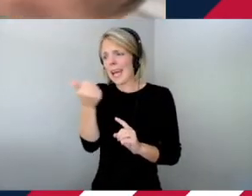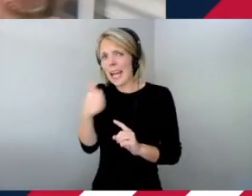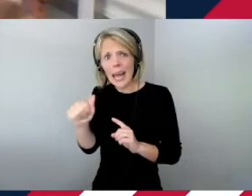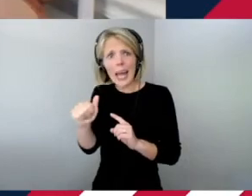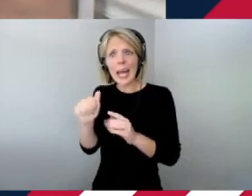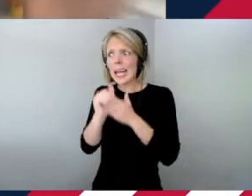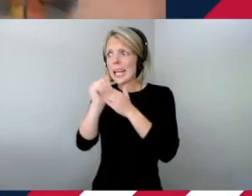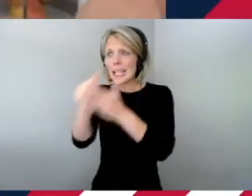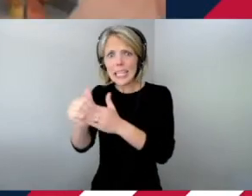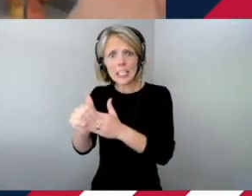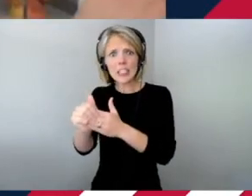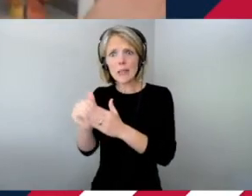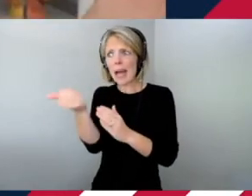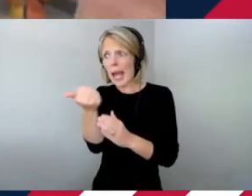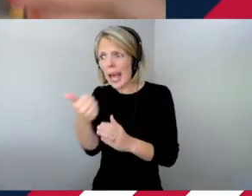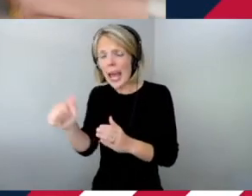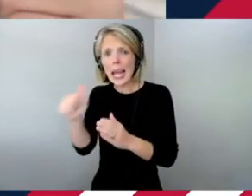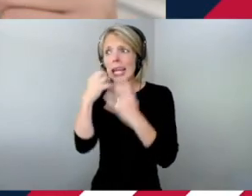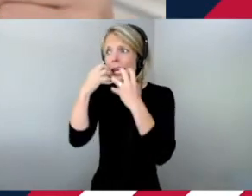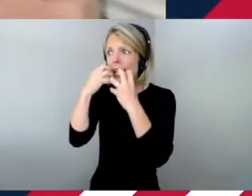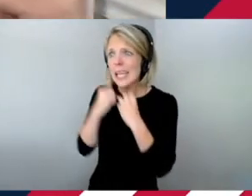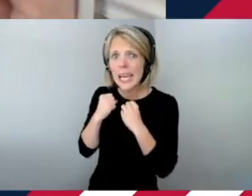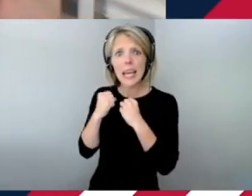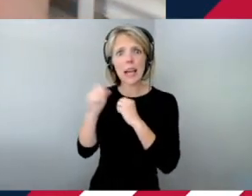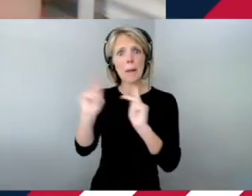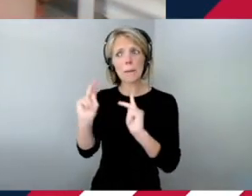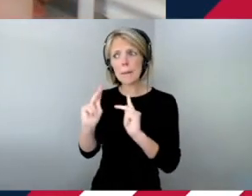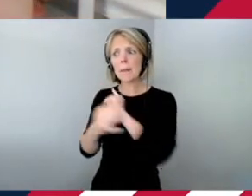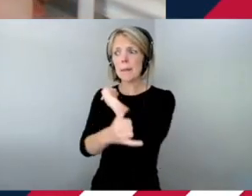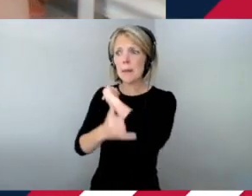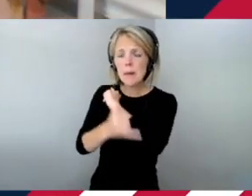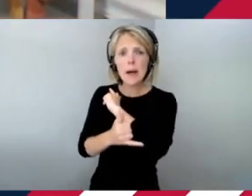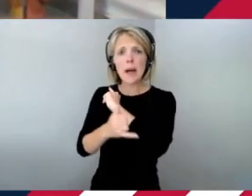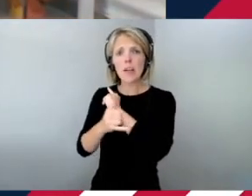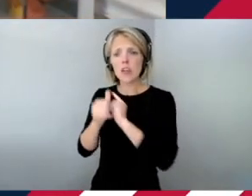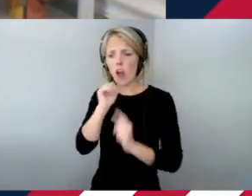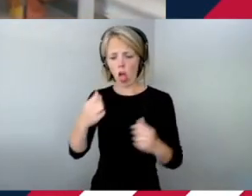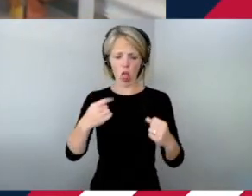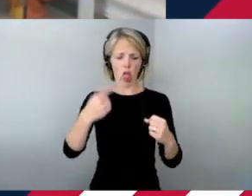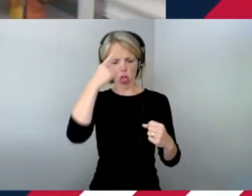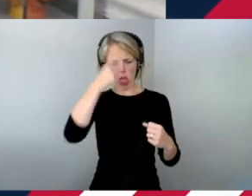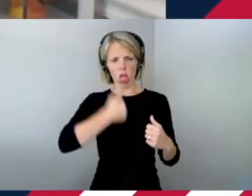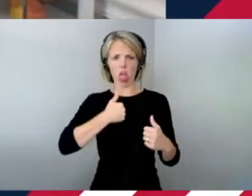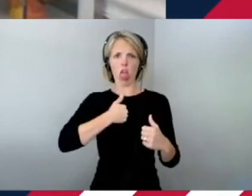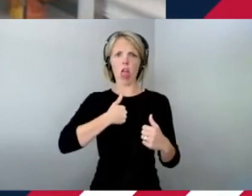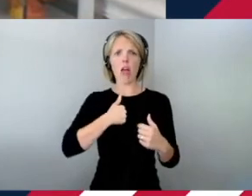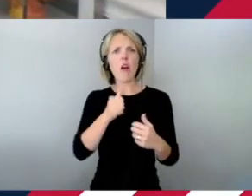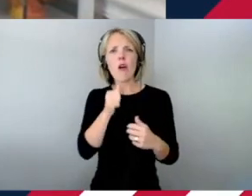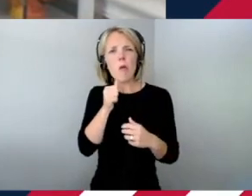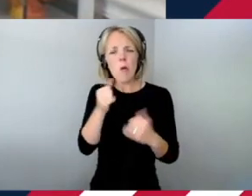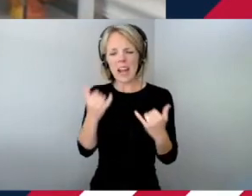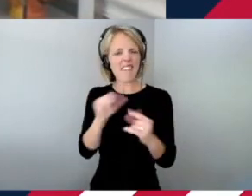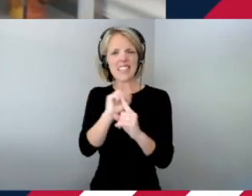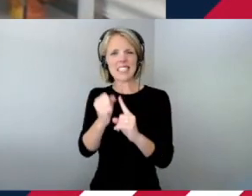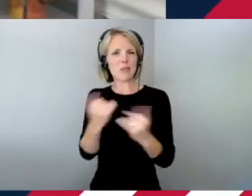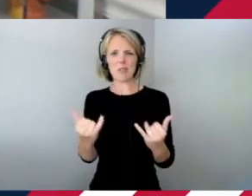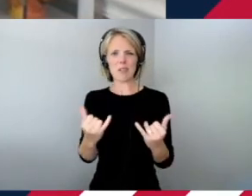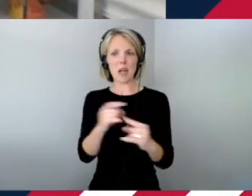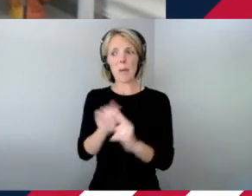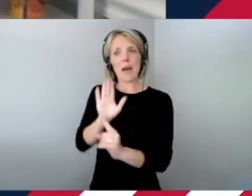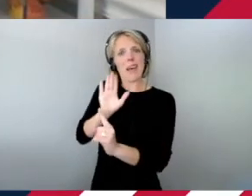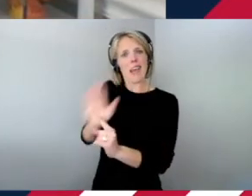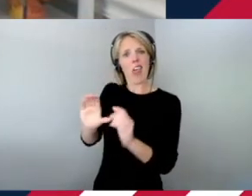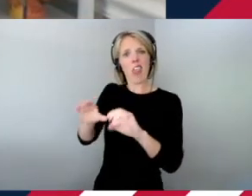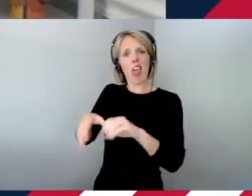leadership, cared about what happens to the country as opposed to just himself, we wouldn't be in this situation. But his incompetence